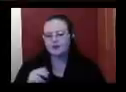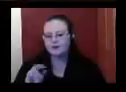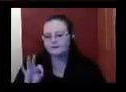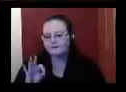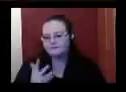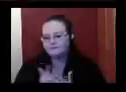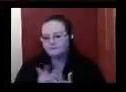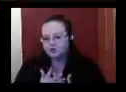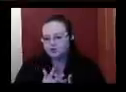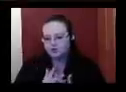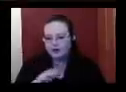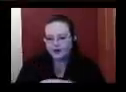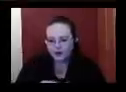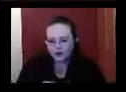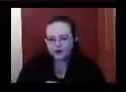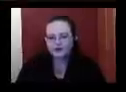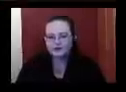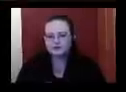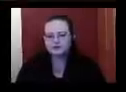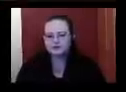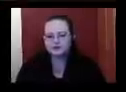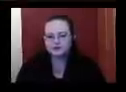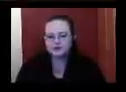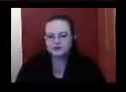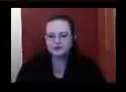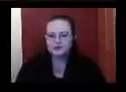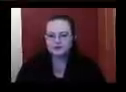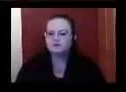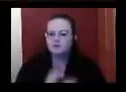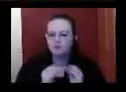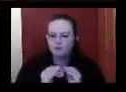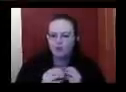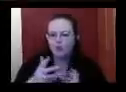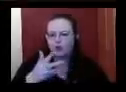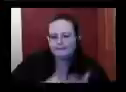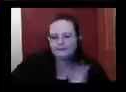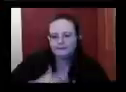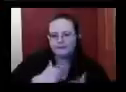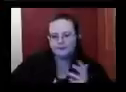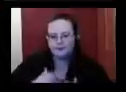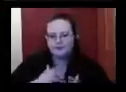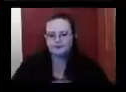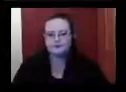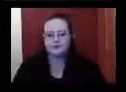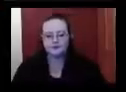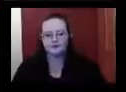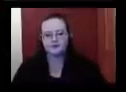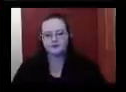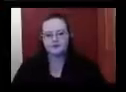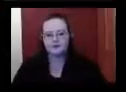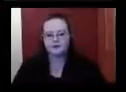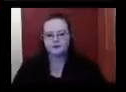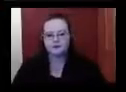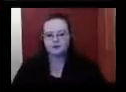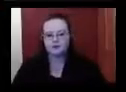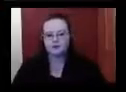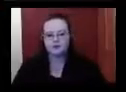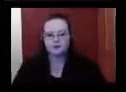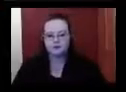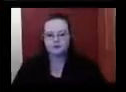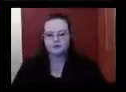or learning areas in order to improve air exchange. We'll be reporting on these ventilation